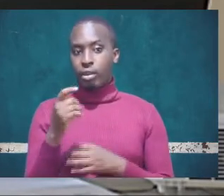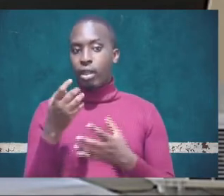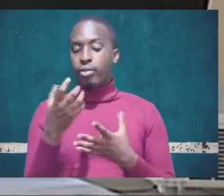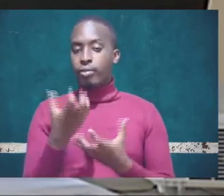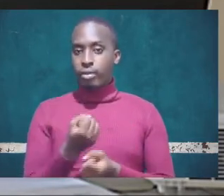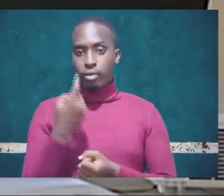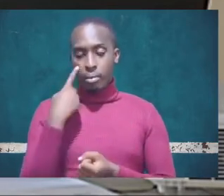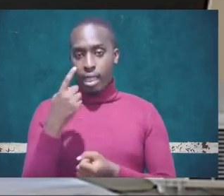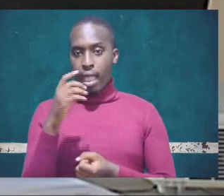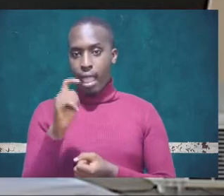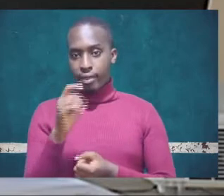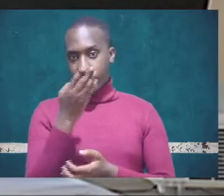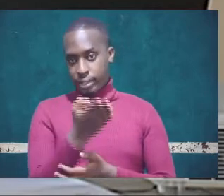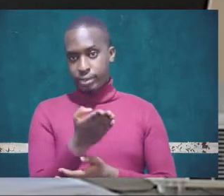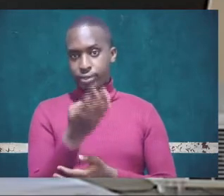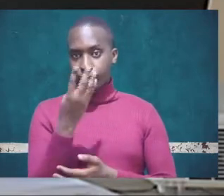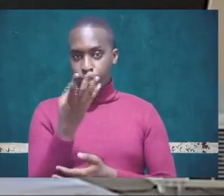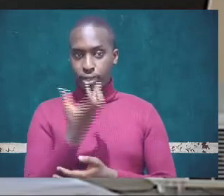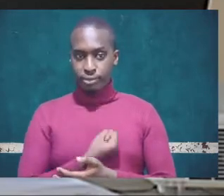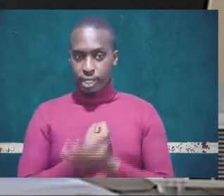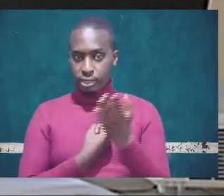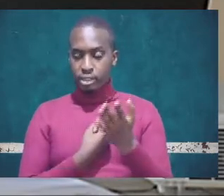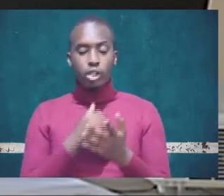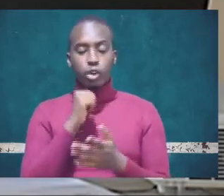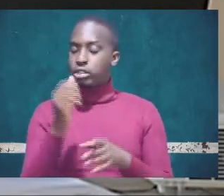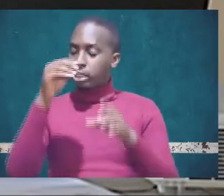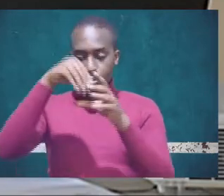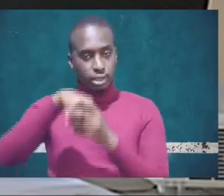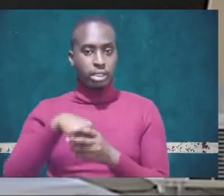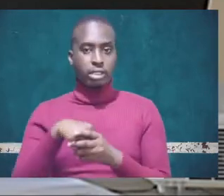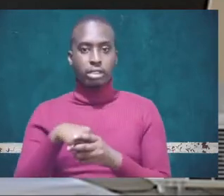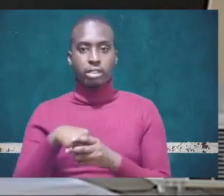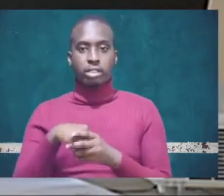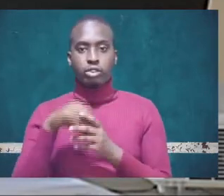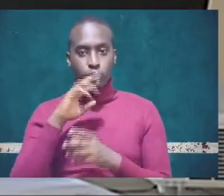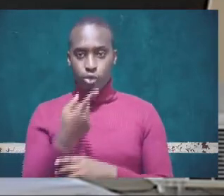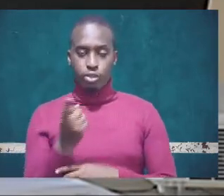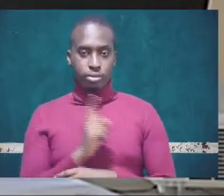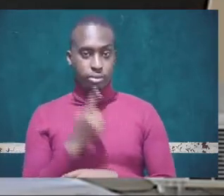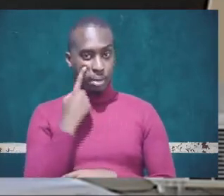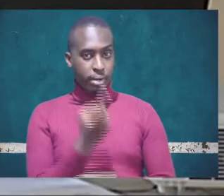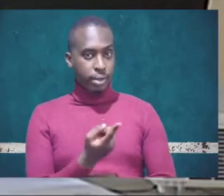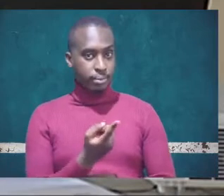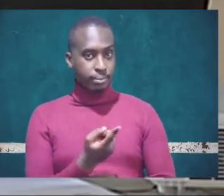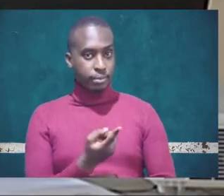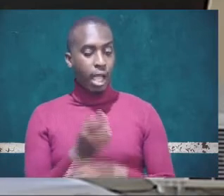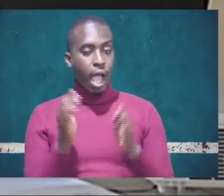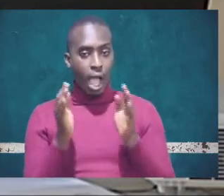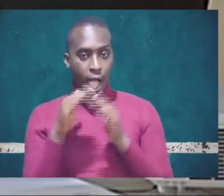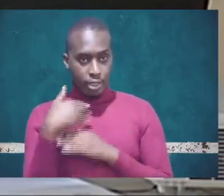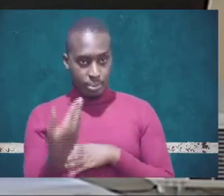value x here. We have 4 here. And it's not in the set of solution. You see?